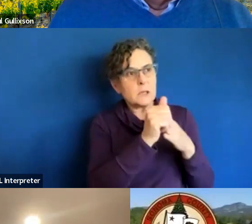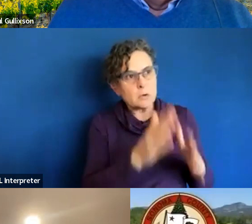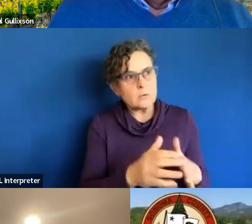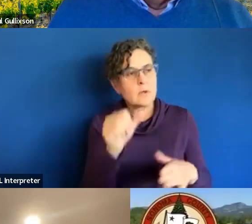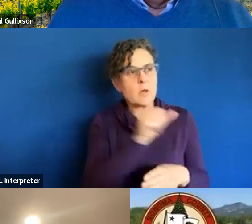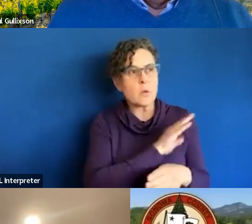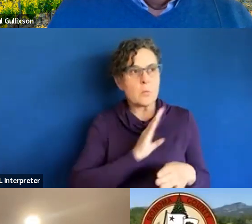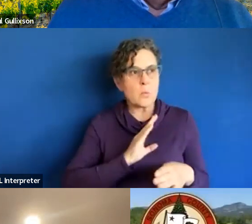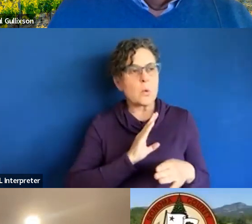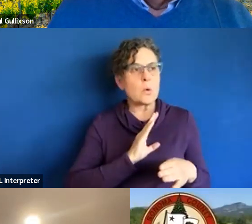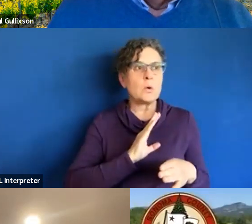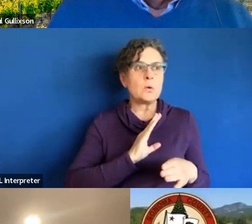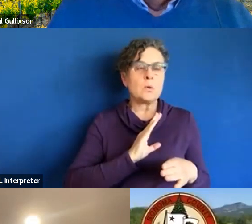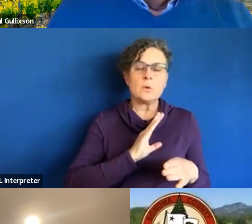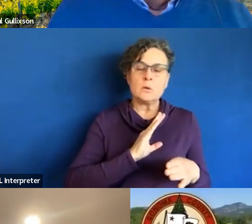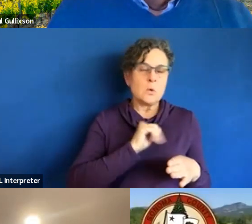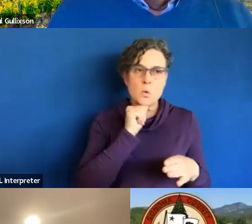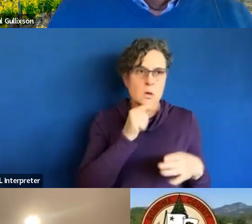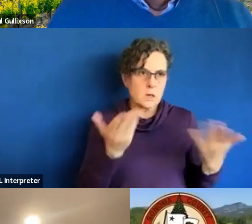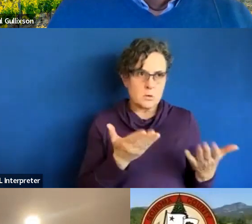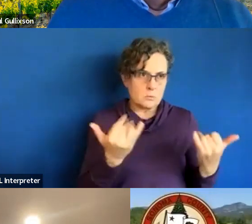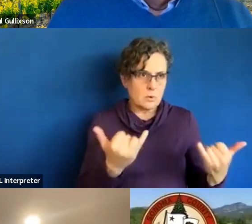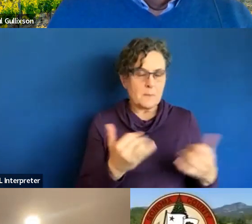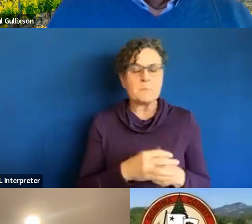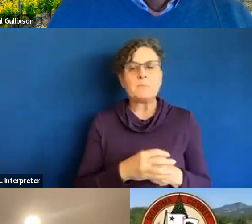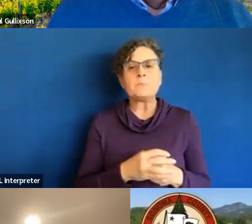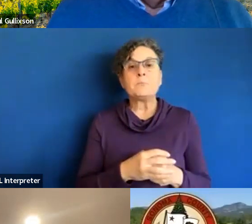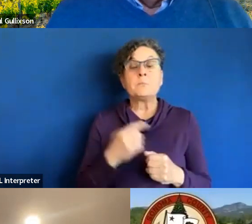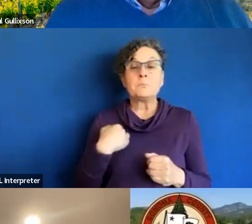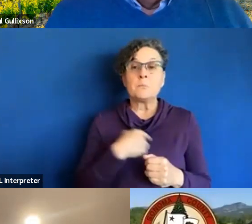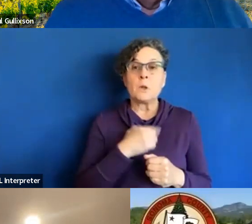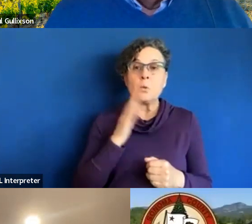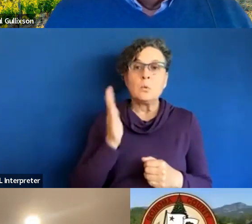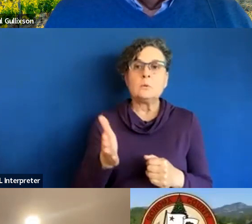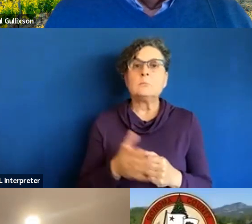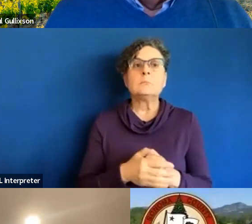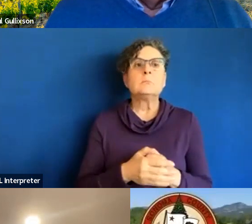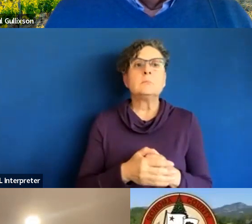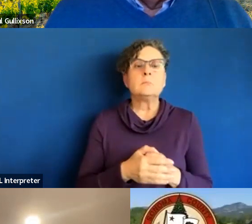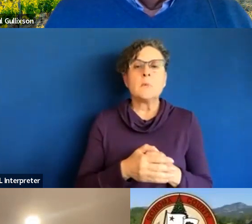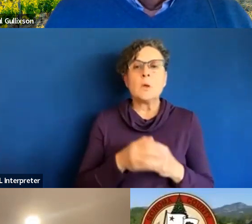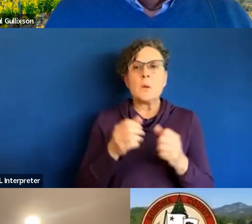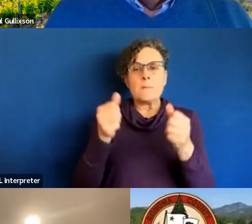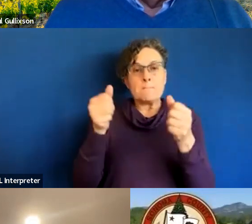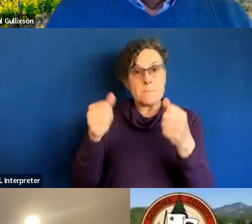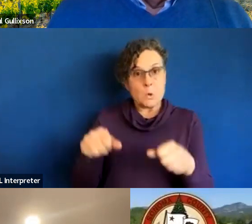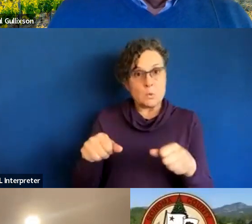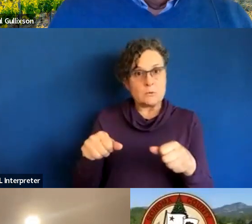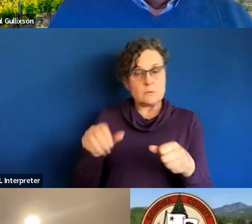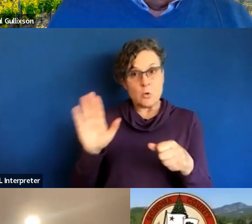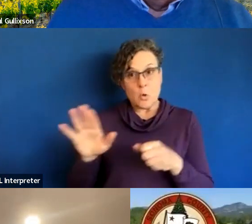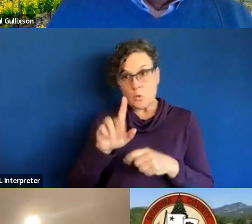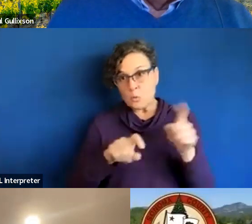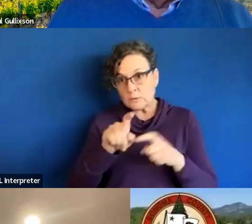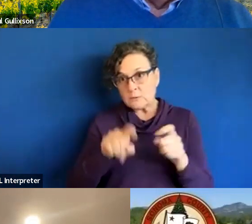who are not with us today. And we will also be posting many of these questions